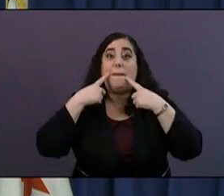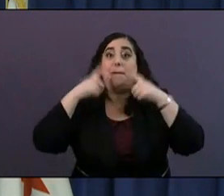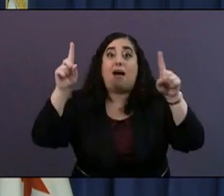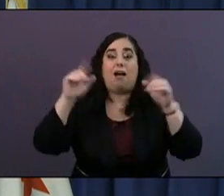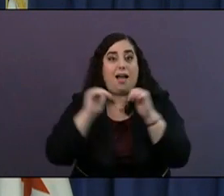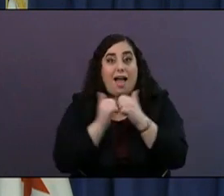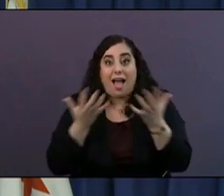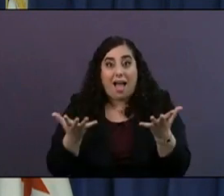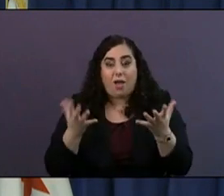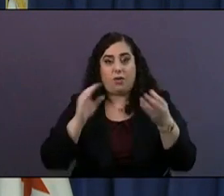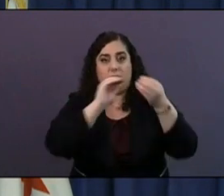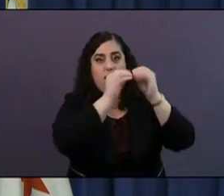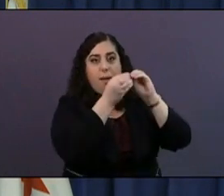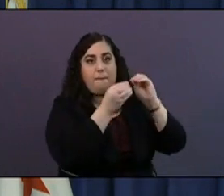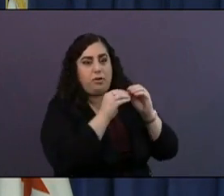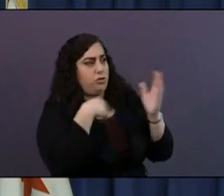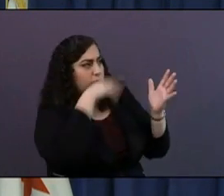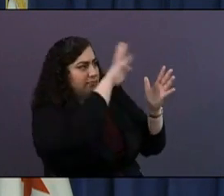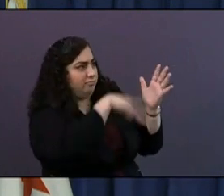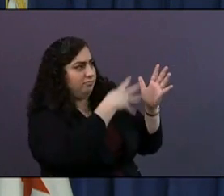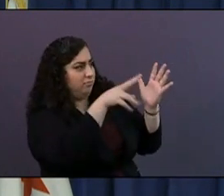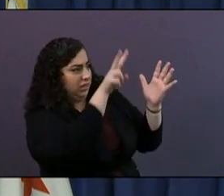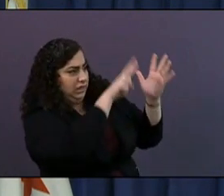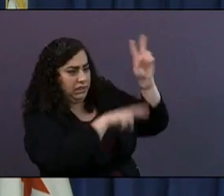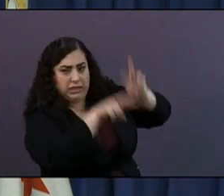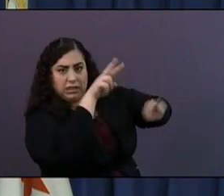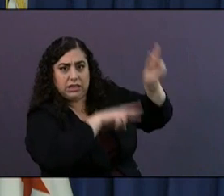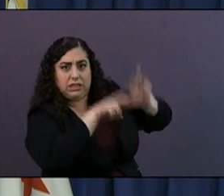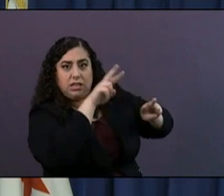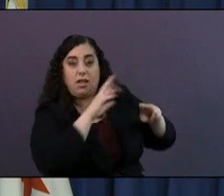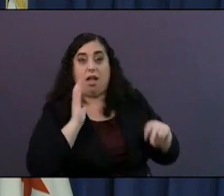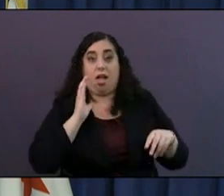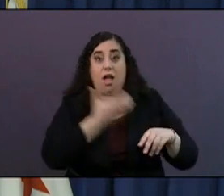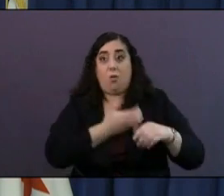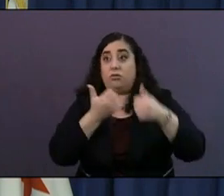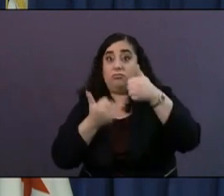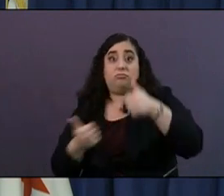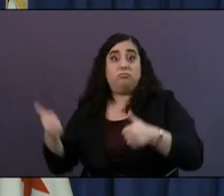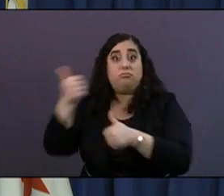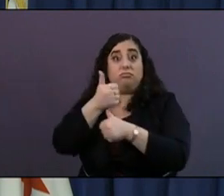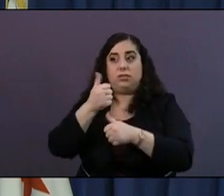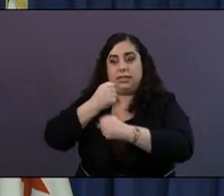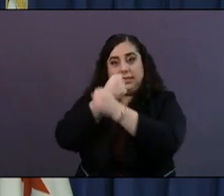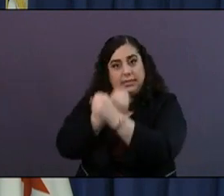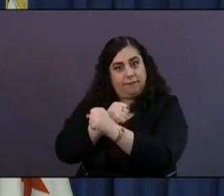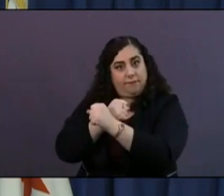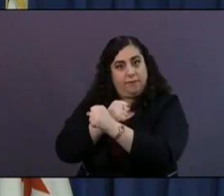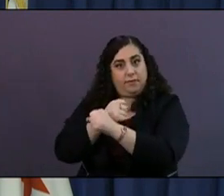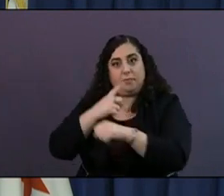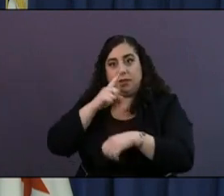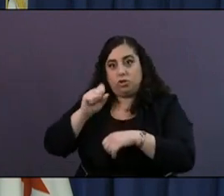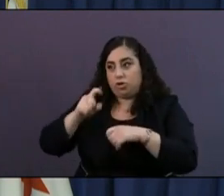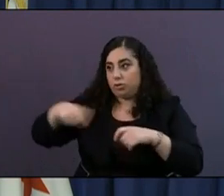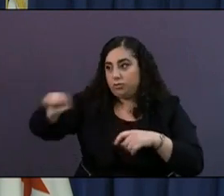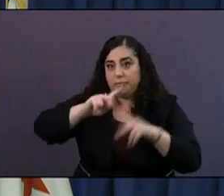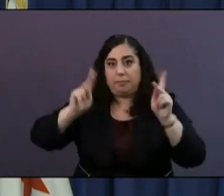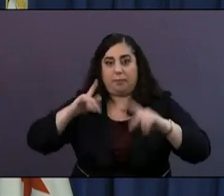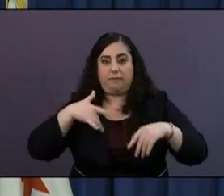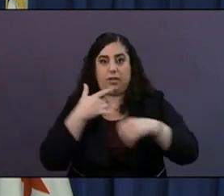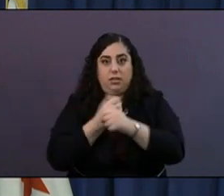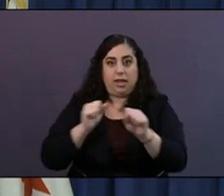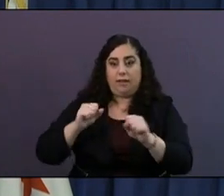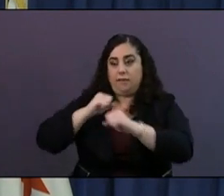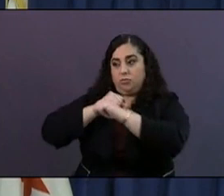health, and San Diegans have responded accordingly. I think that's a real hallmark for how our cities and how our counties are working closely